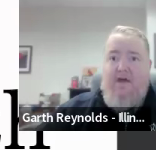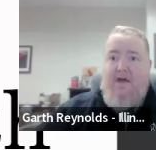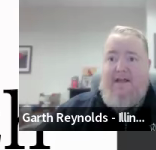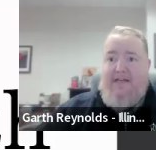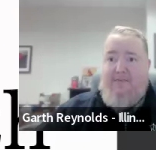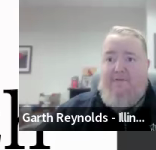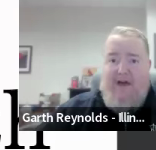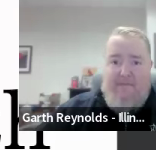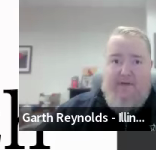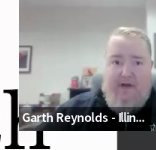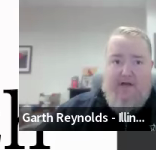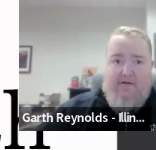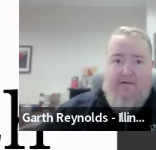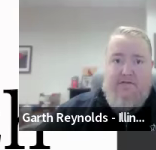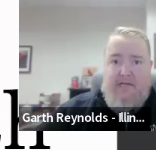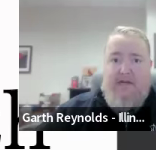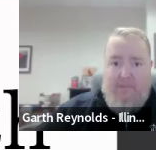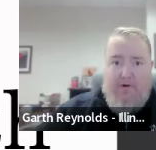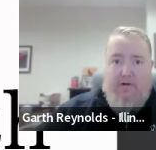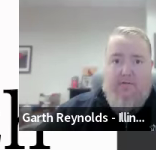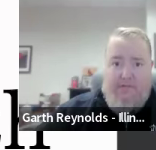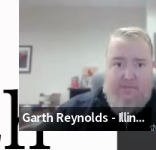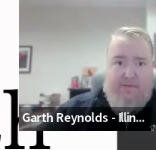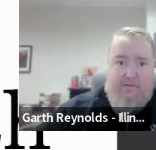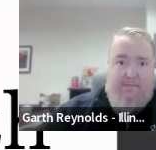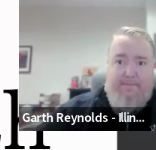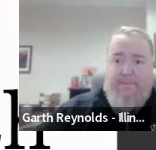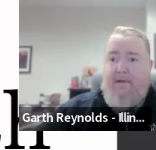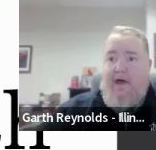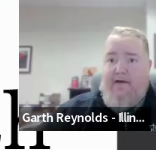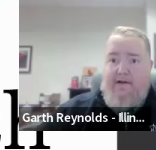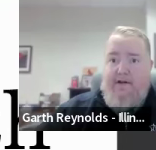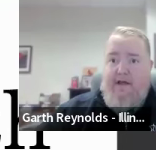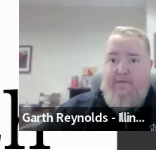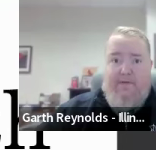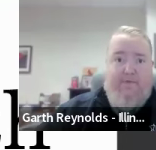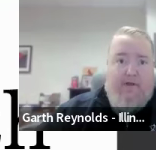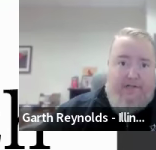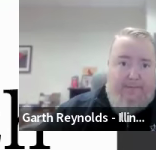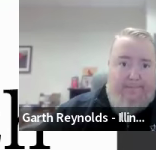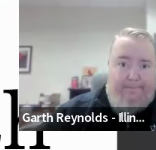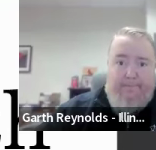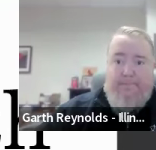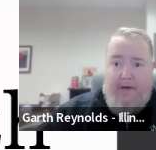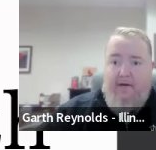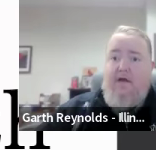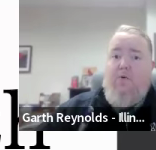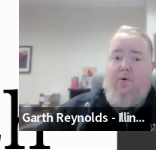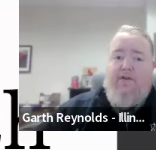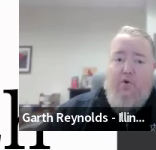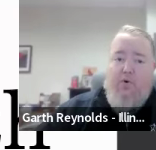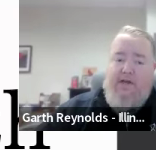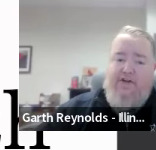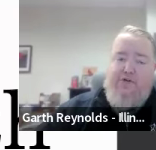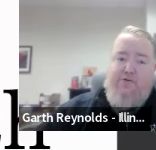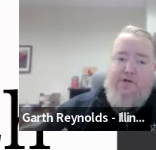expensive, and they had to spend $5 million to say that Enbrel was expensive. I could have done that for them for a lot cheaper. But